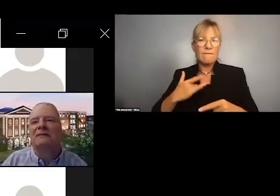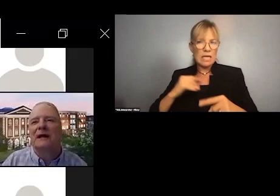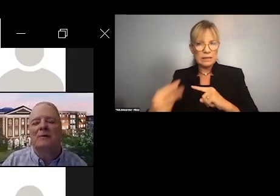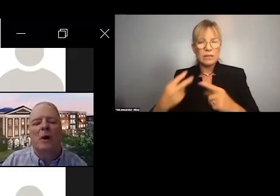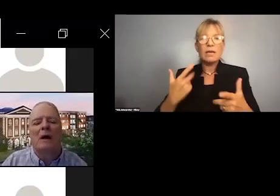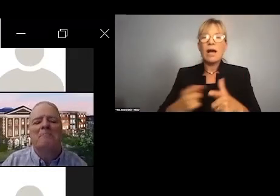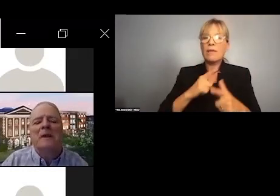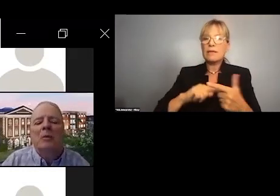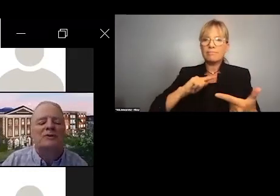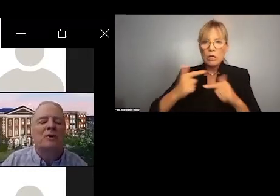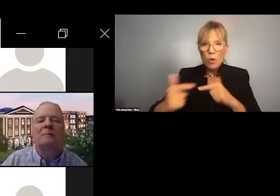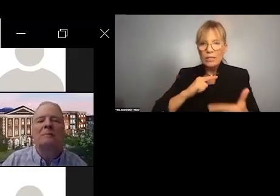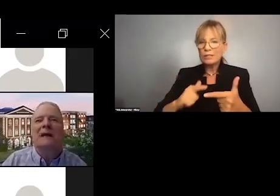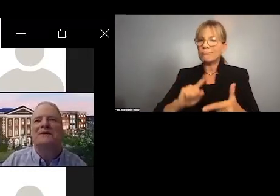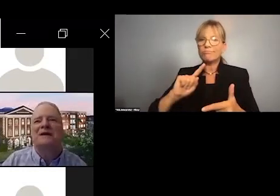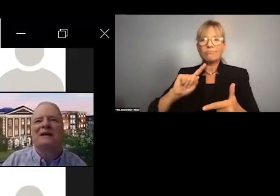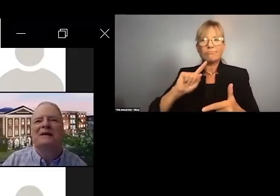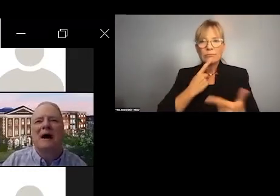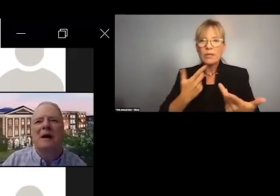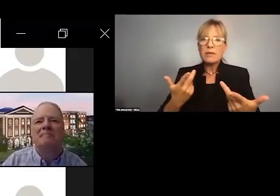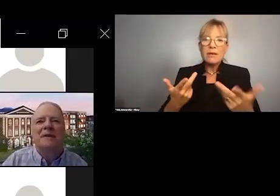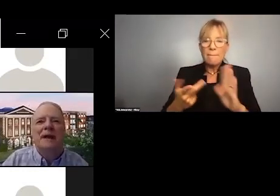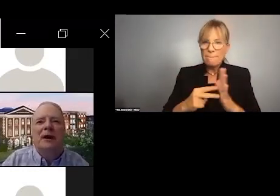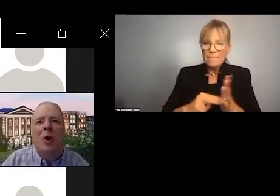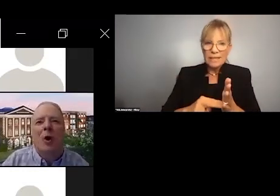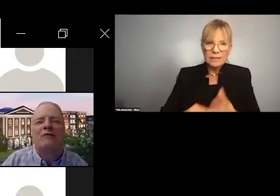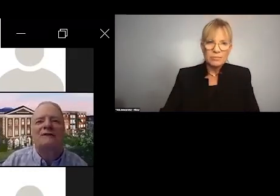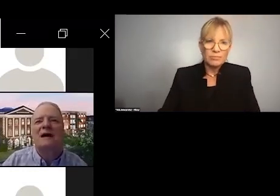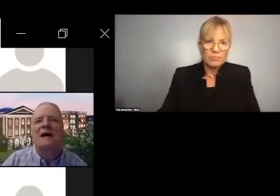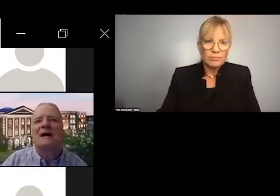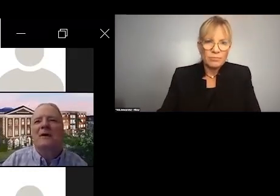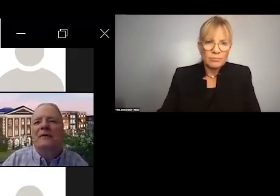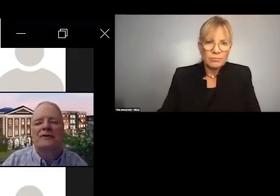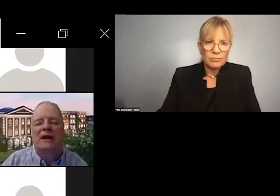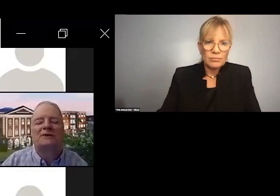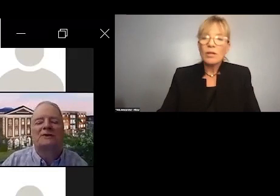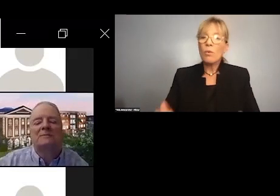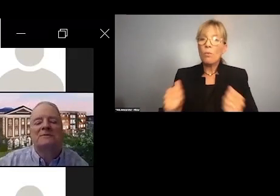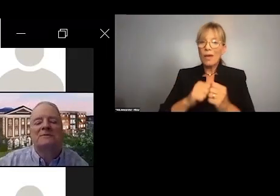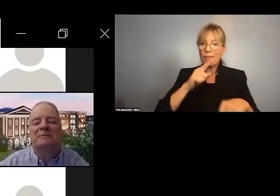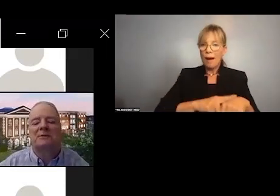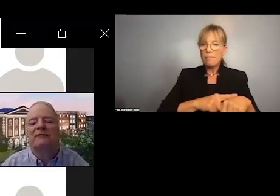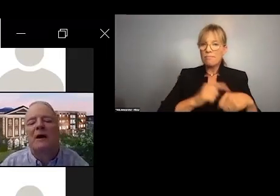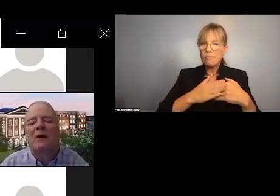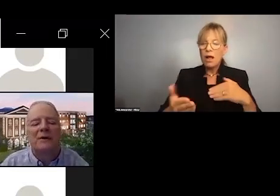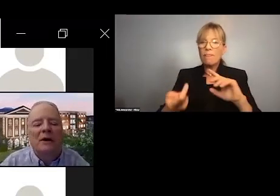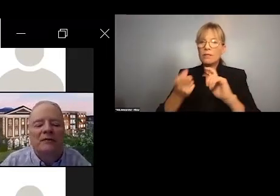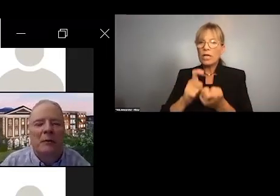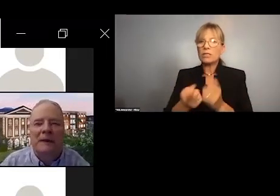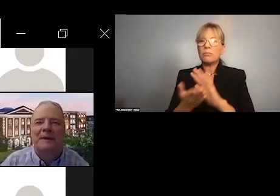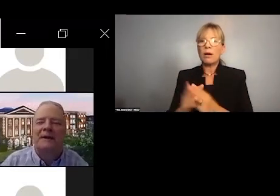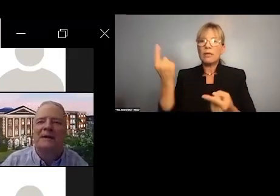the interaction is significant, which only means that over time, the change becomes